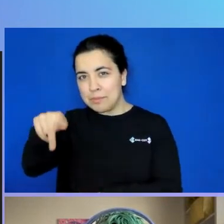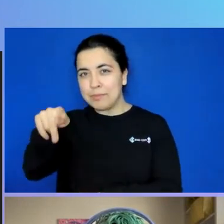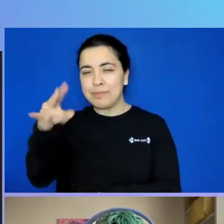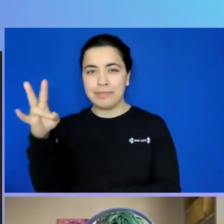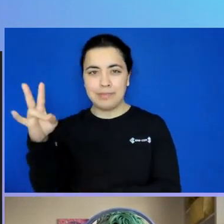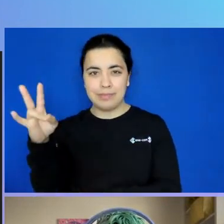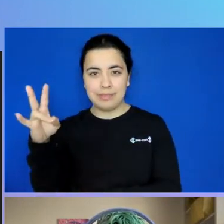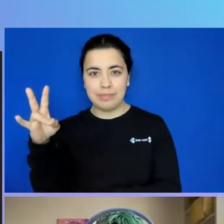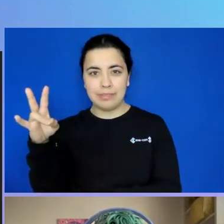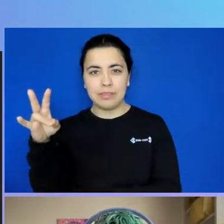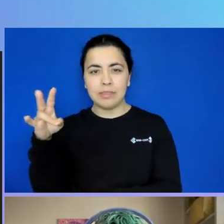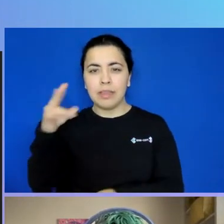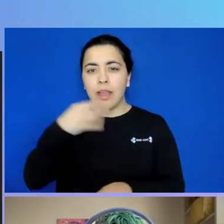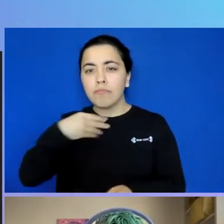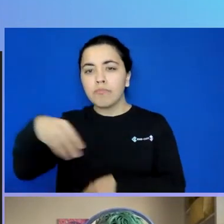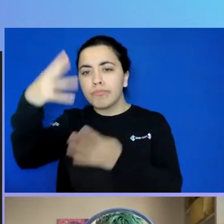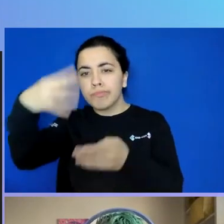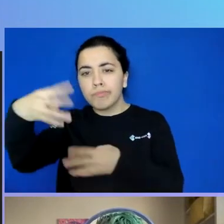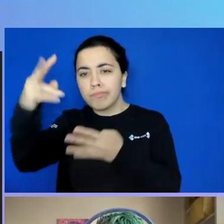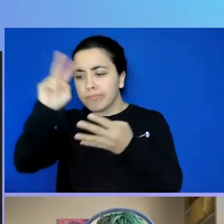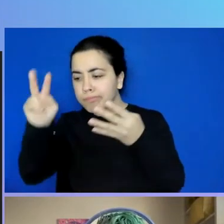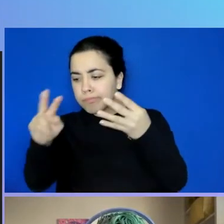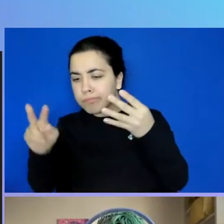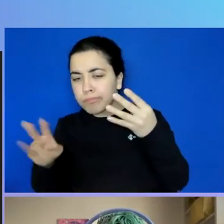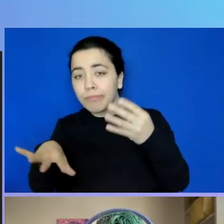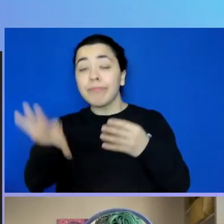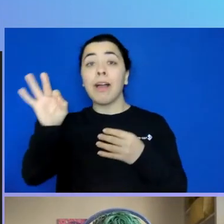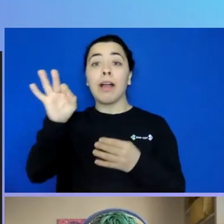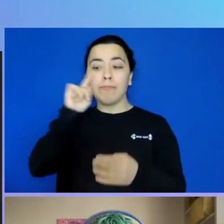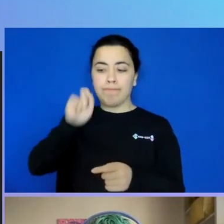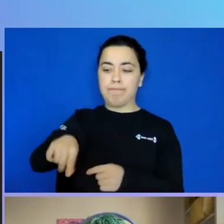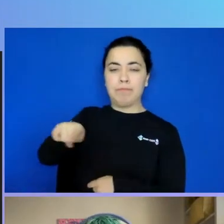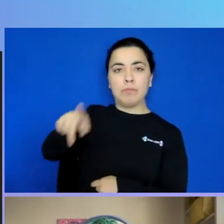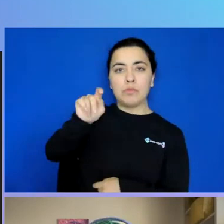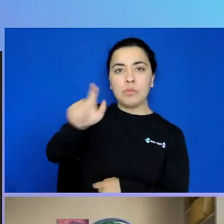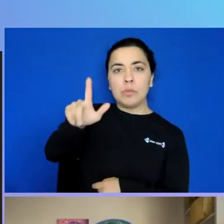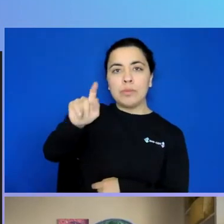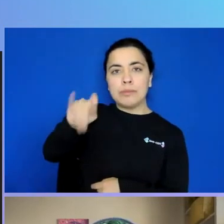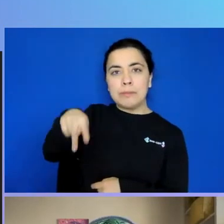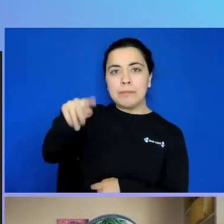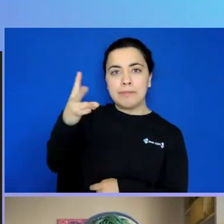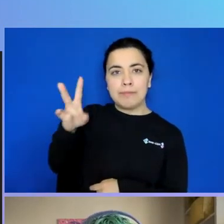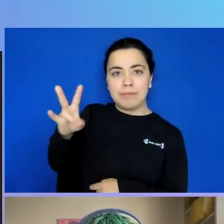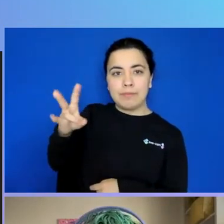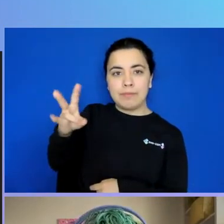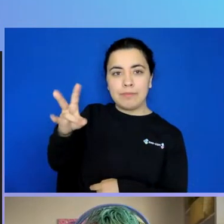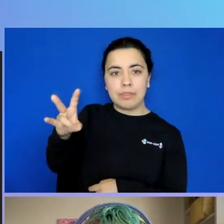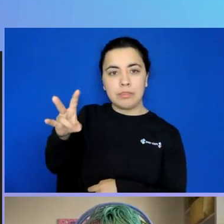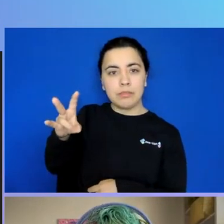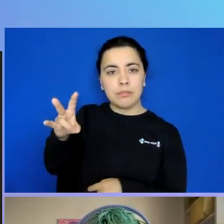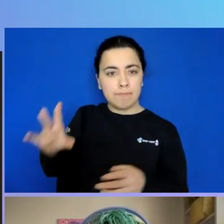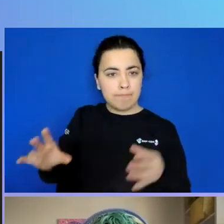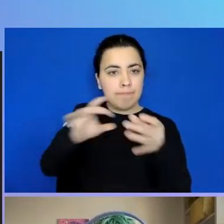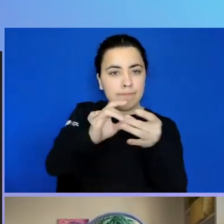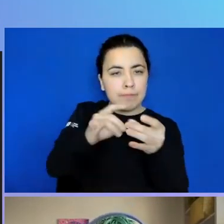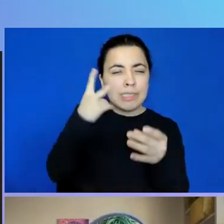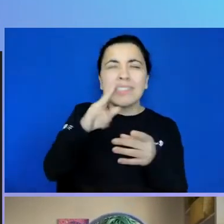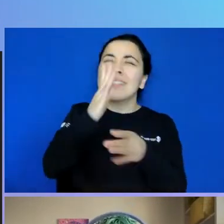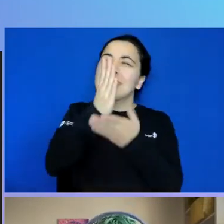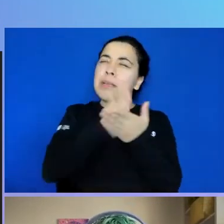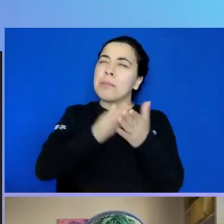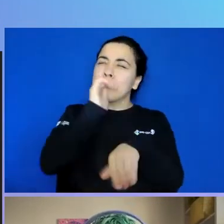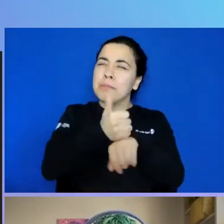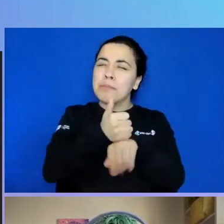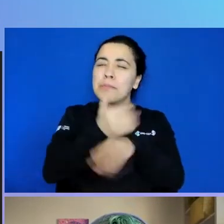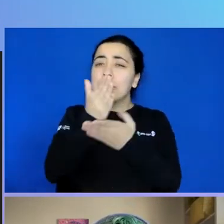down into the DOM and find tooltip 17, which we can see just due to the way that this site is set up, some tooltips